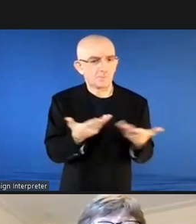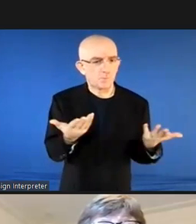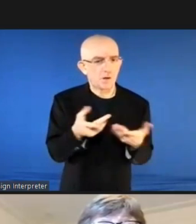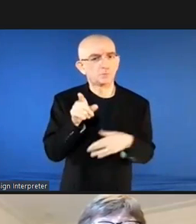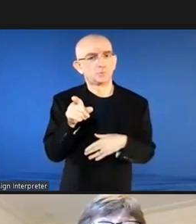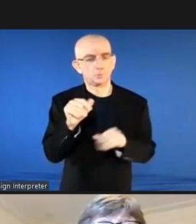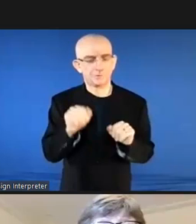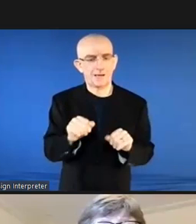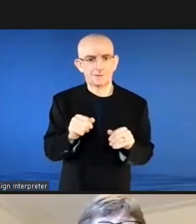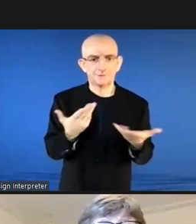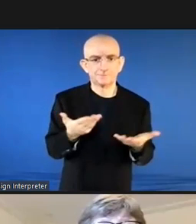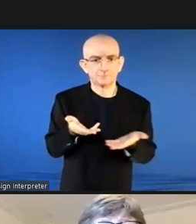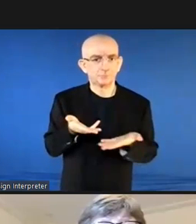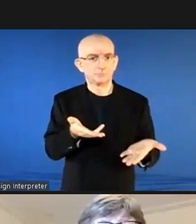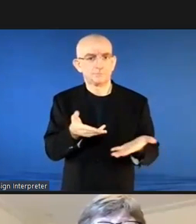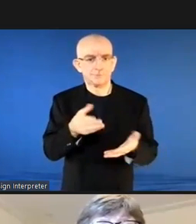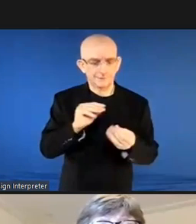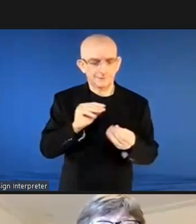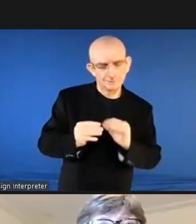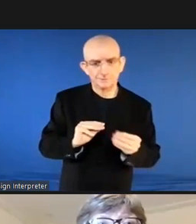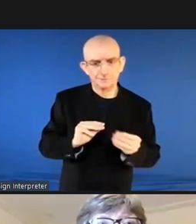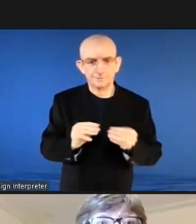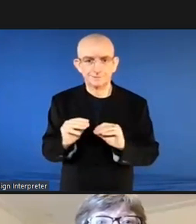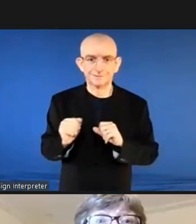make sure we get as robust and accurate data as possible?